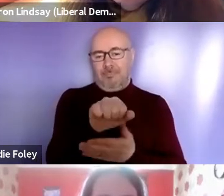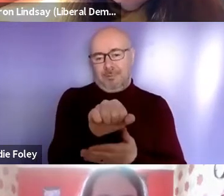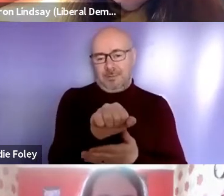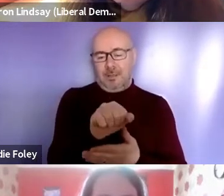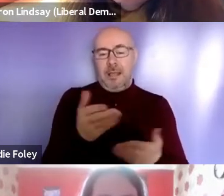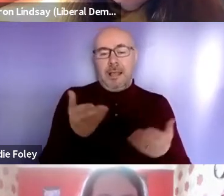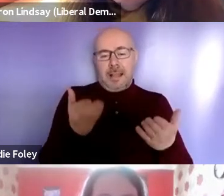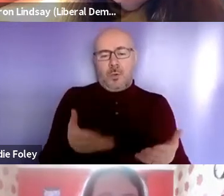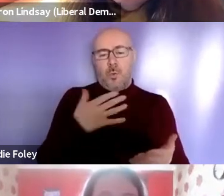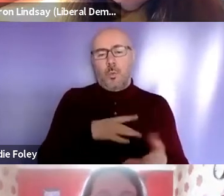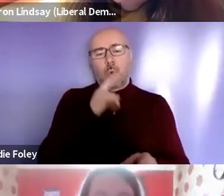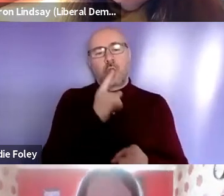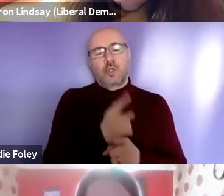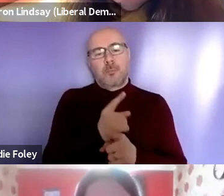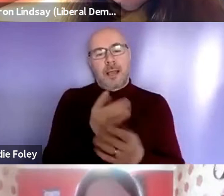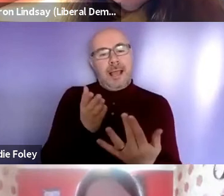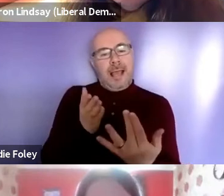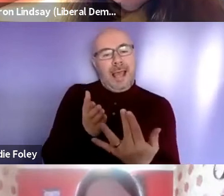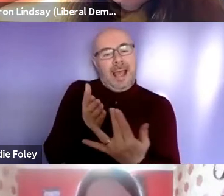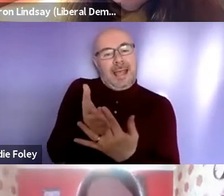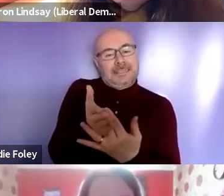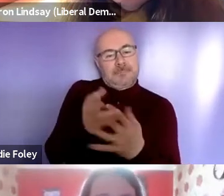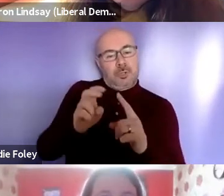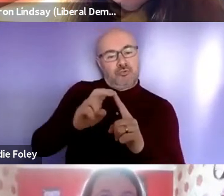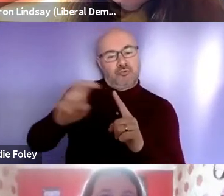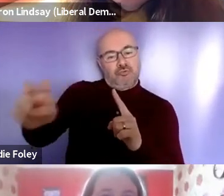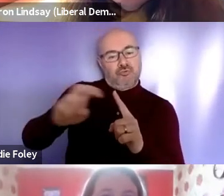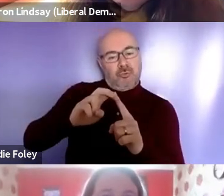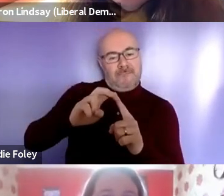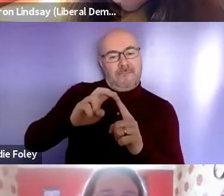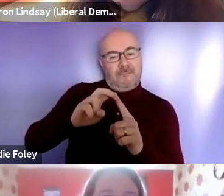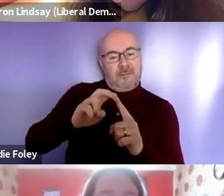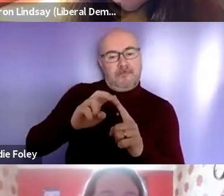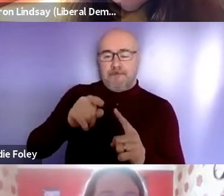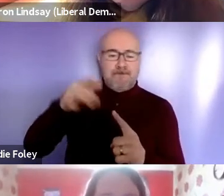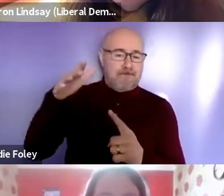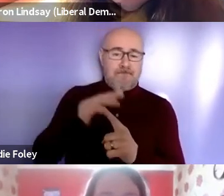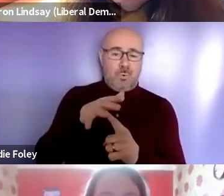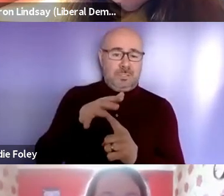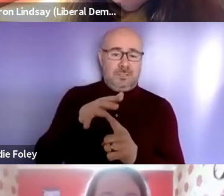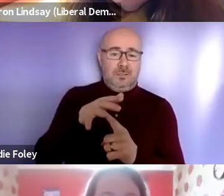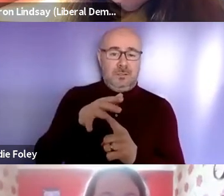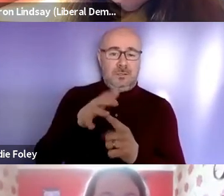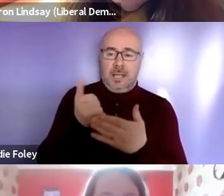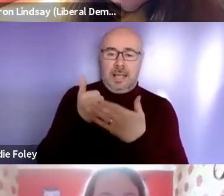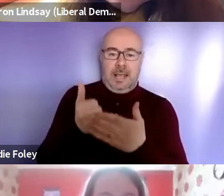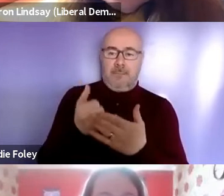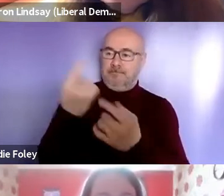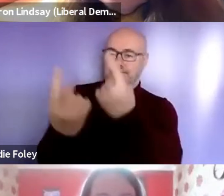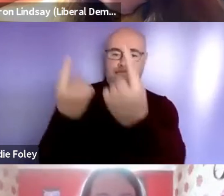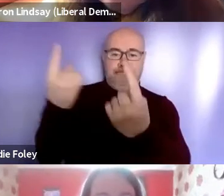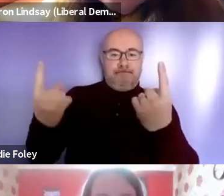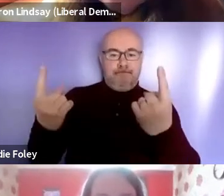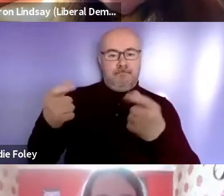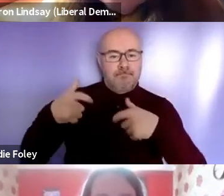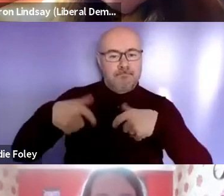most recently. It's vital to help people live independently, yeah? Accessible travel. Post-pandemic, what plans